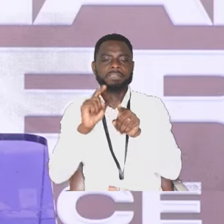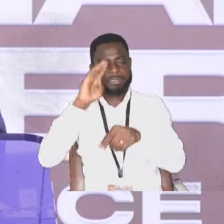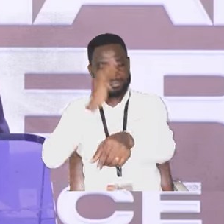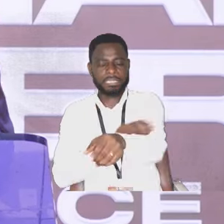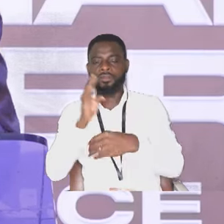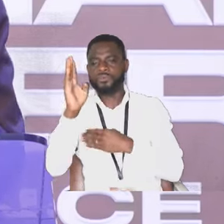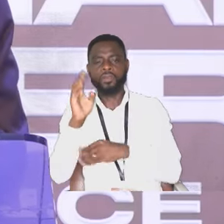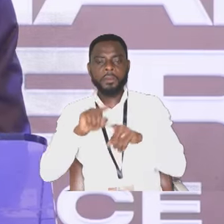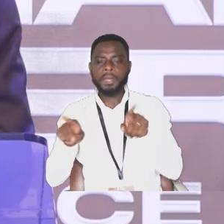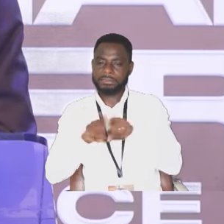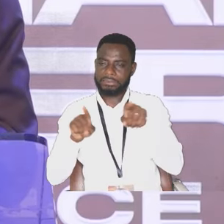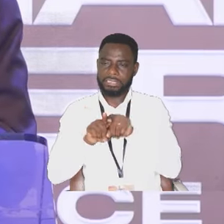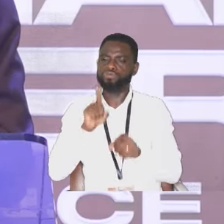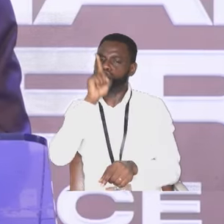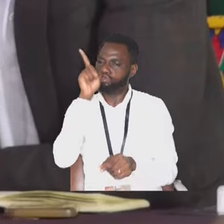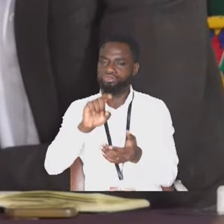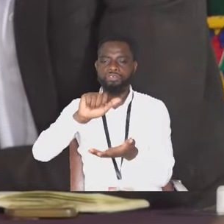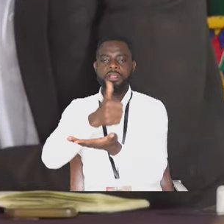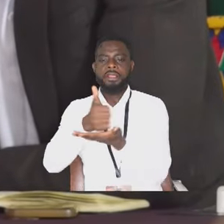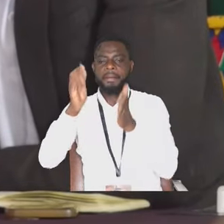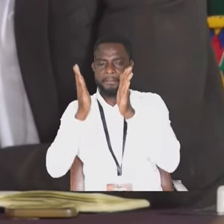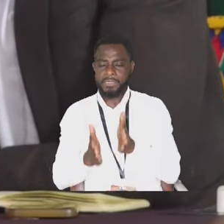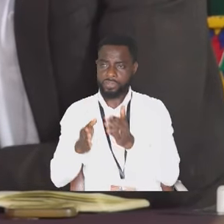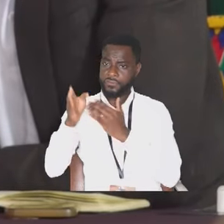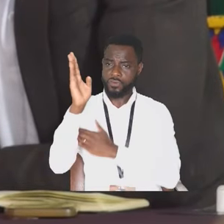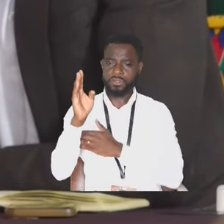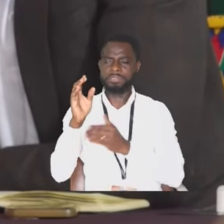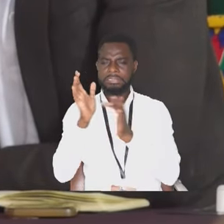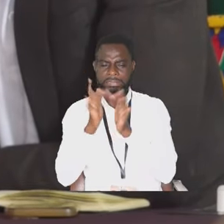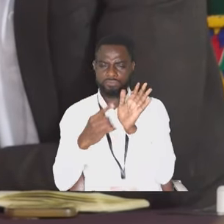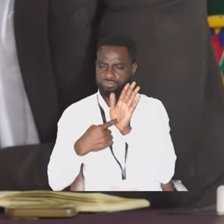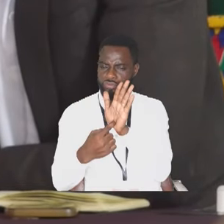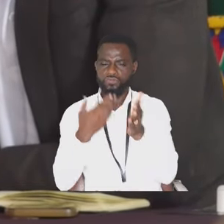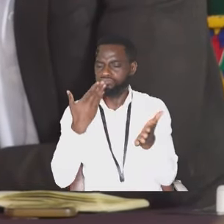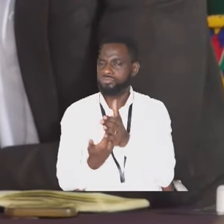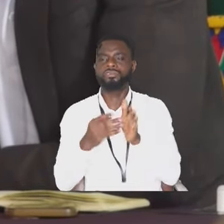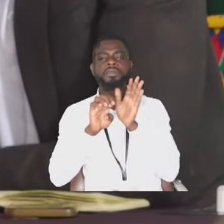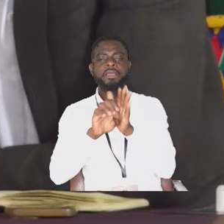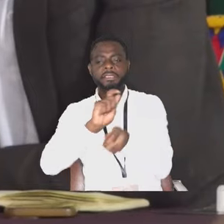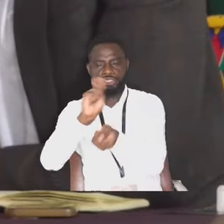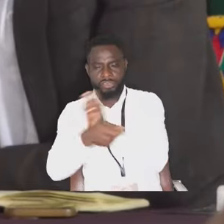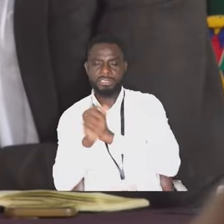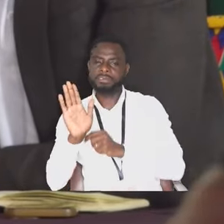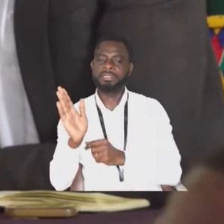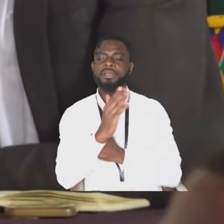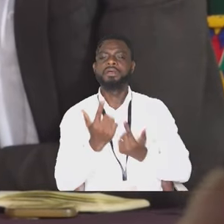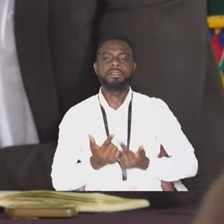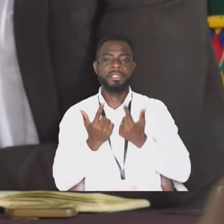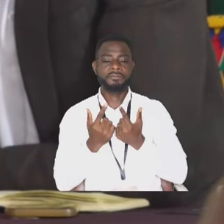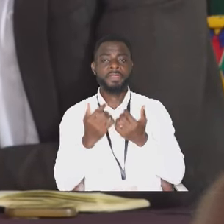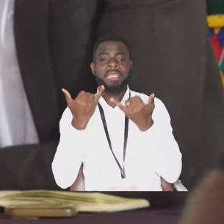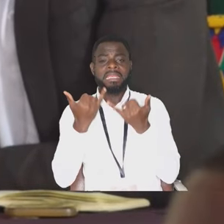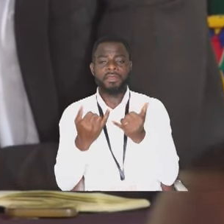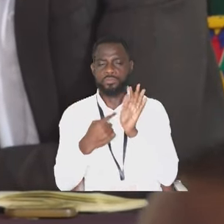true ambassador of his Father. He did good for people and transformed their lives. Now, let's look at some of the